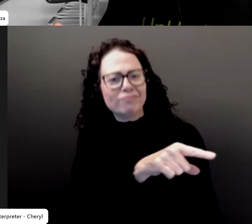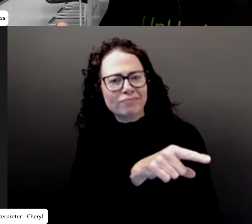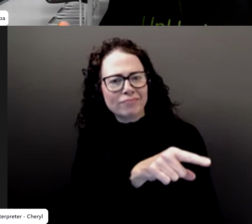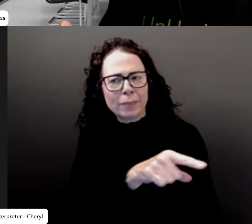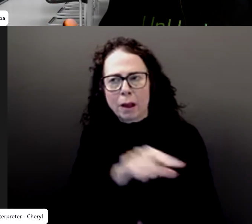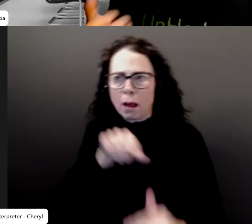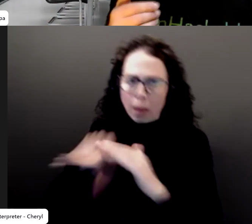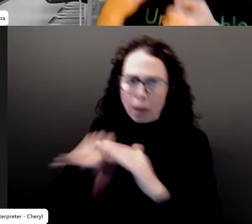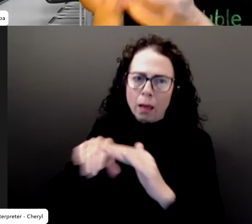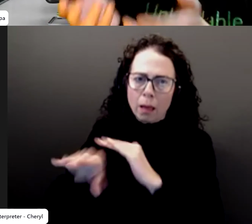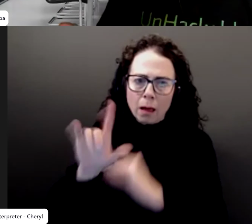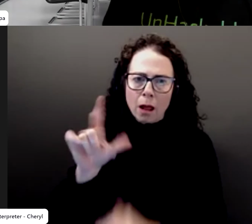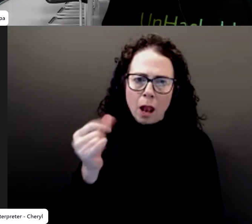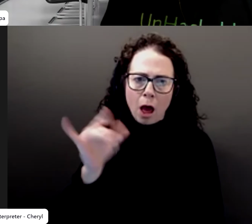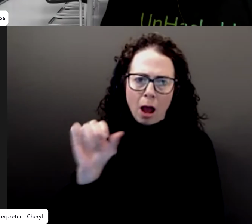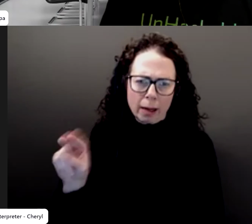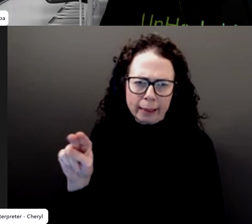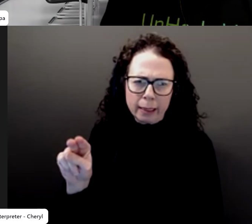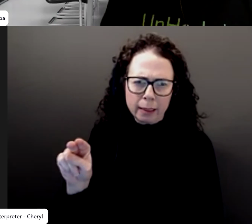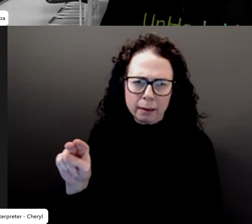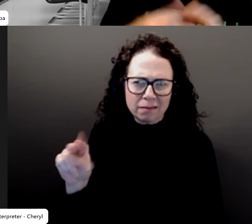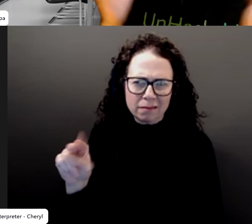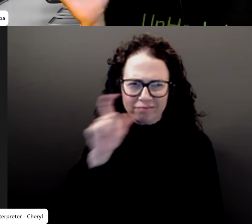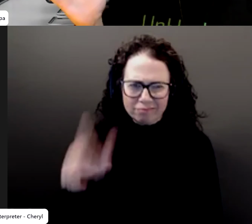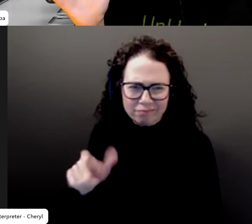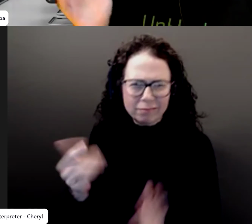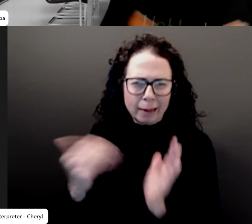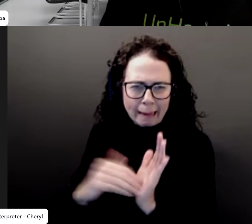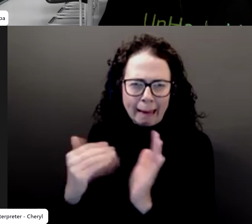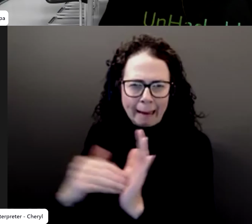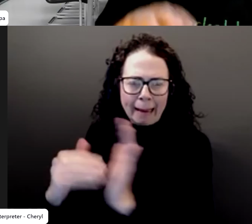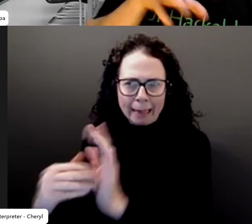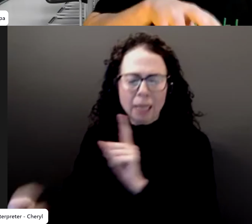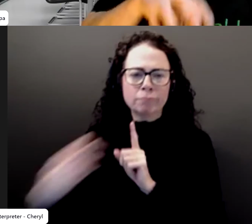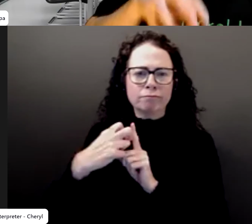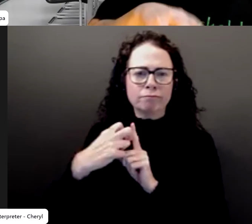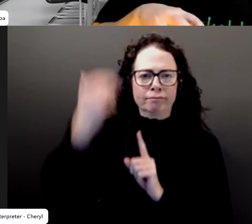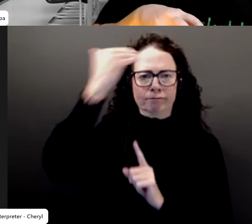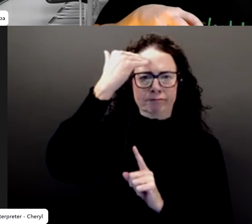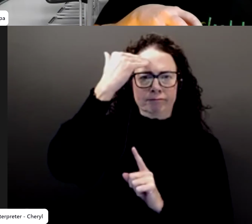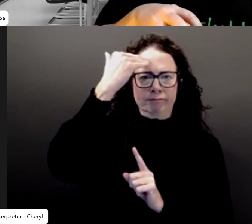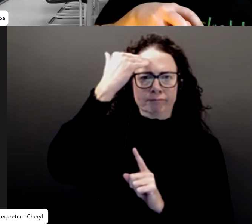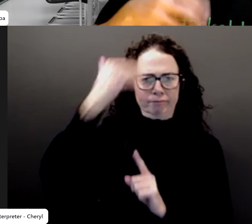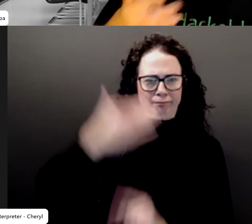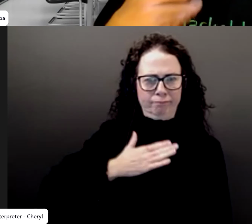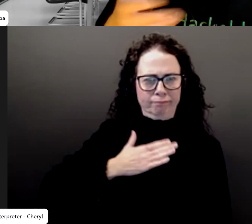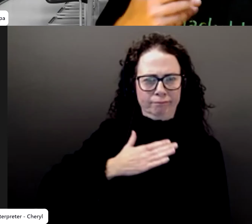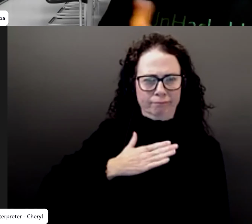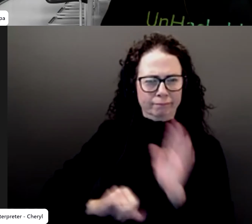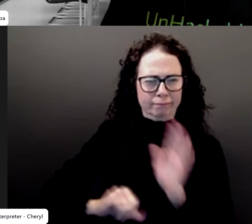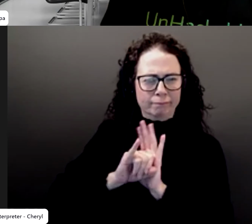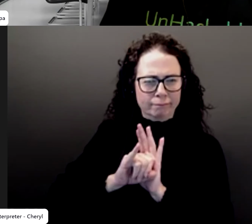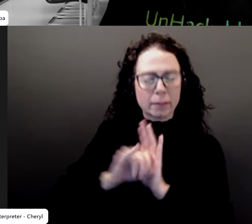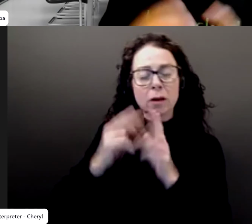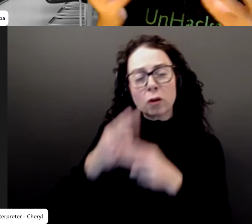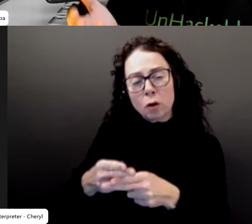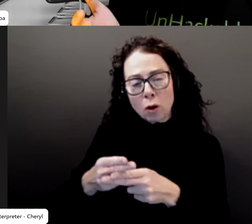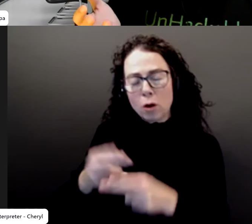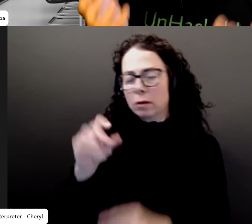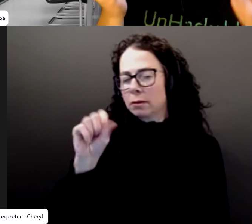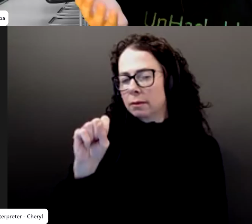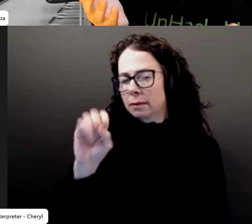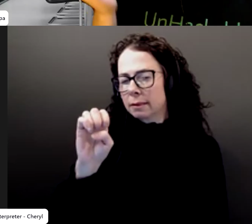to Facebook because it recognizes me. That's called a session cookie. And that session cookie is